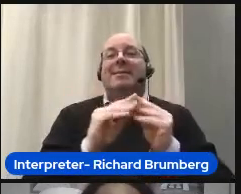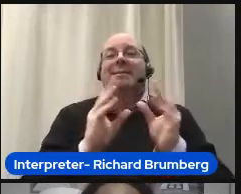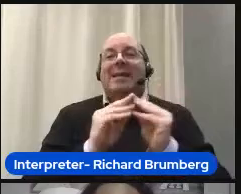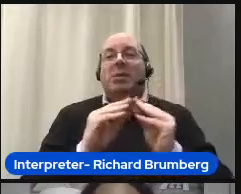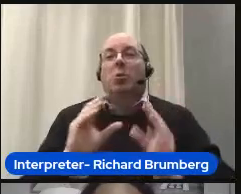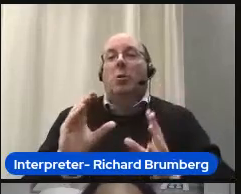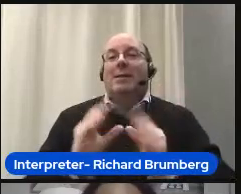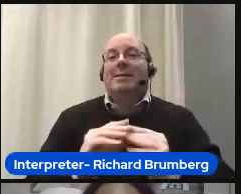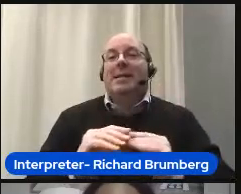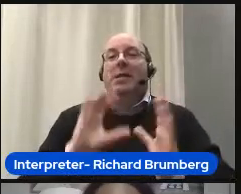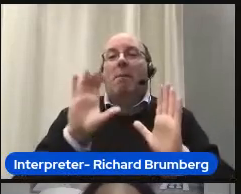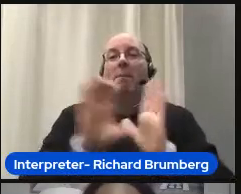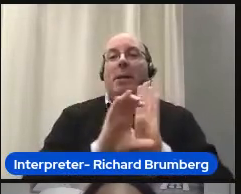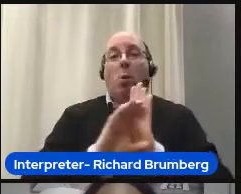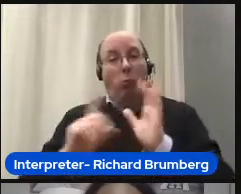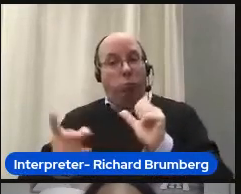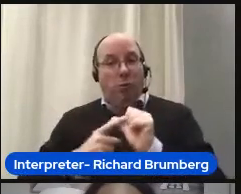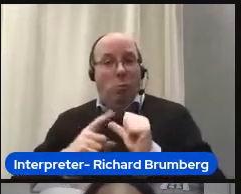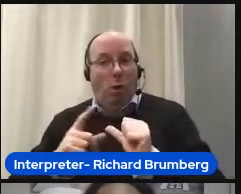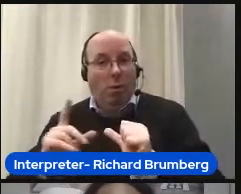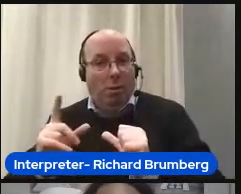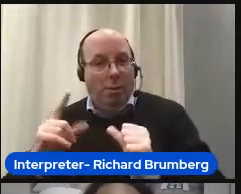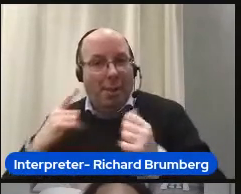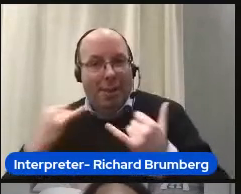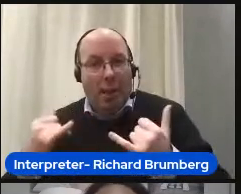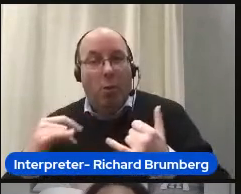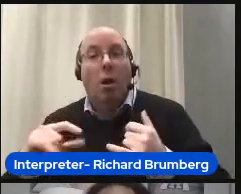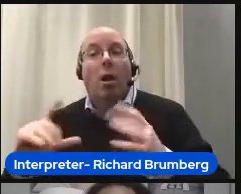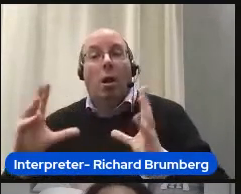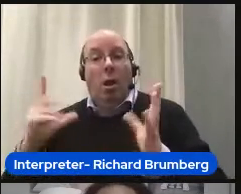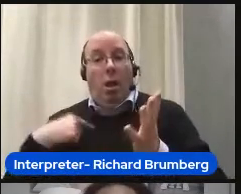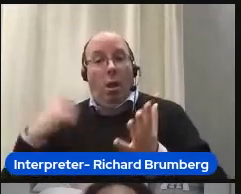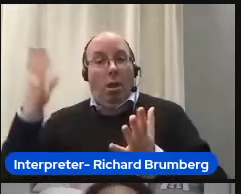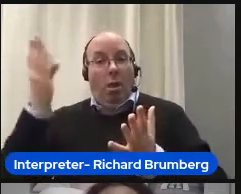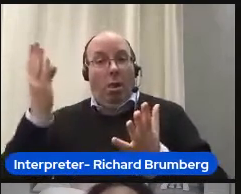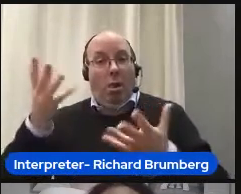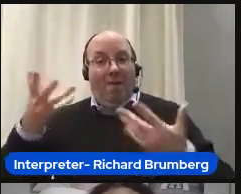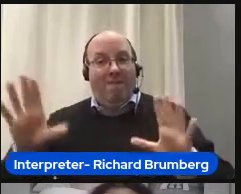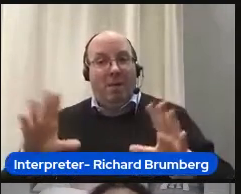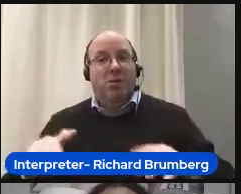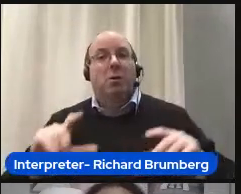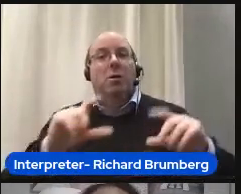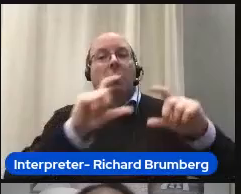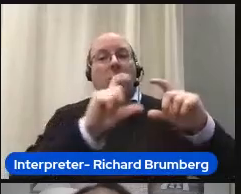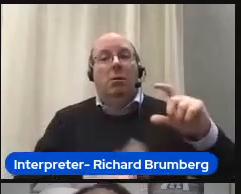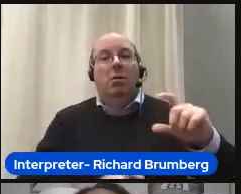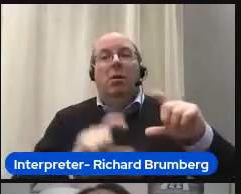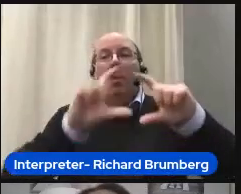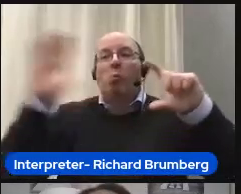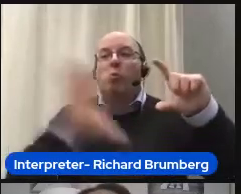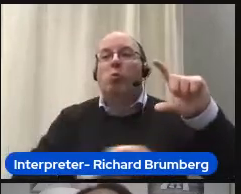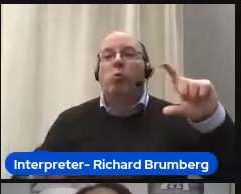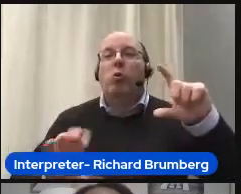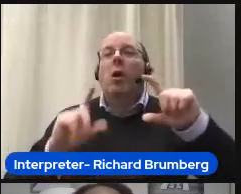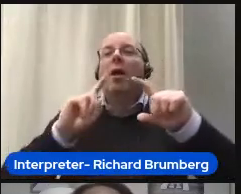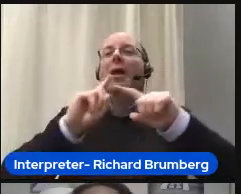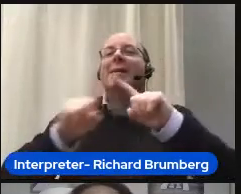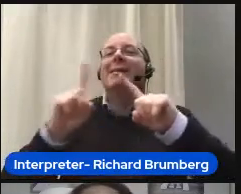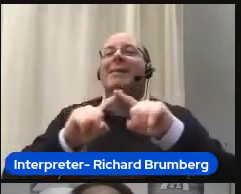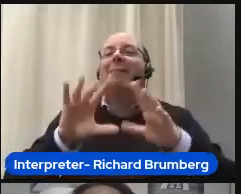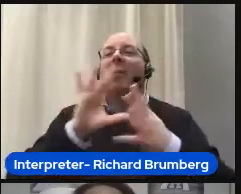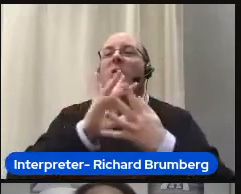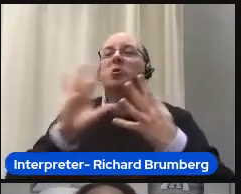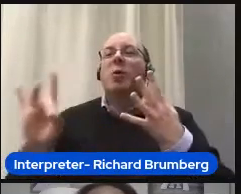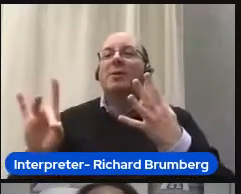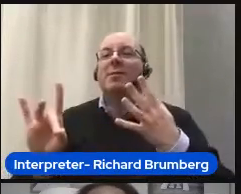icon. After I finish speaking, not before, click that icon and you will see all of your choices.